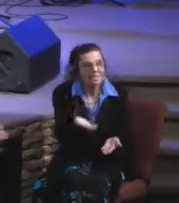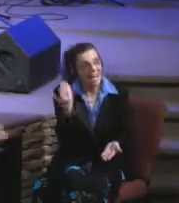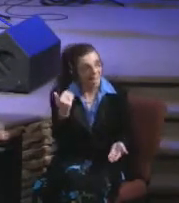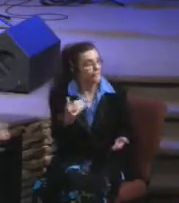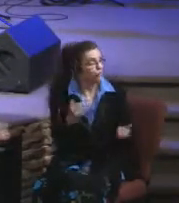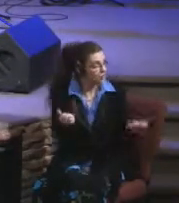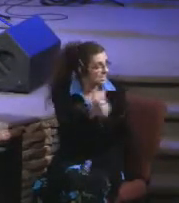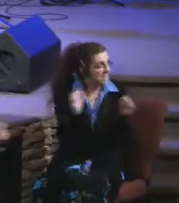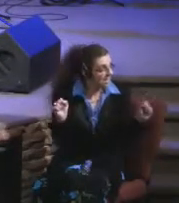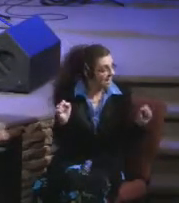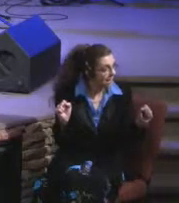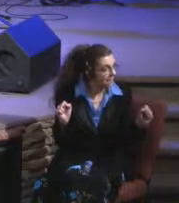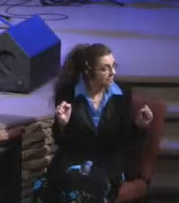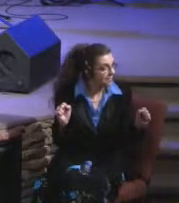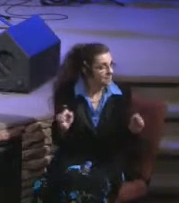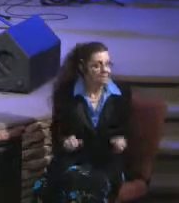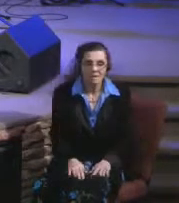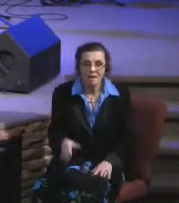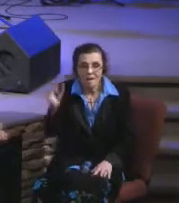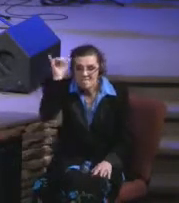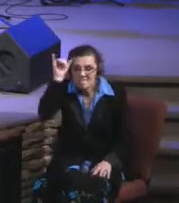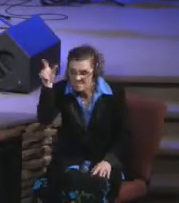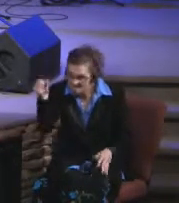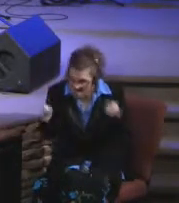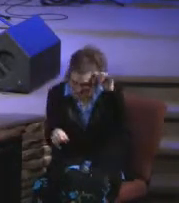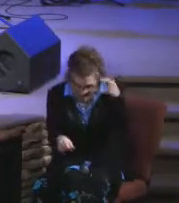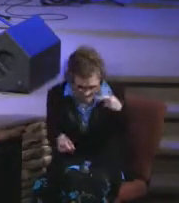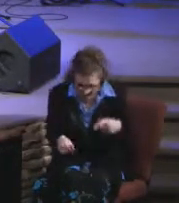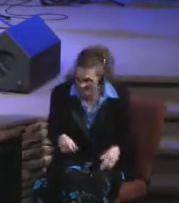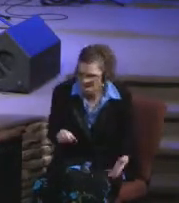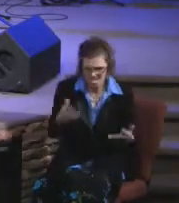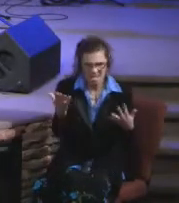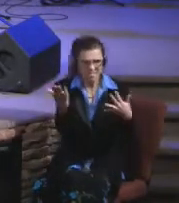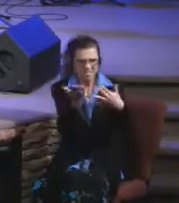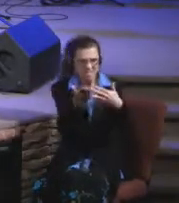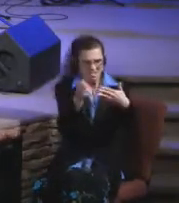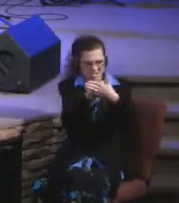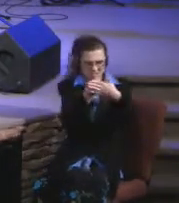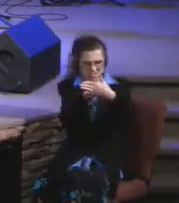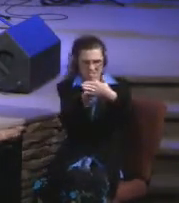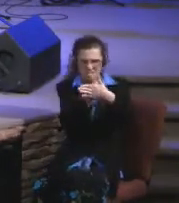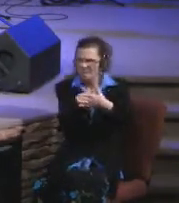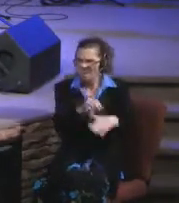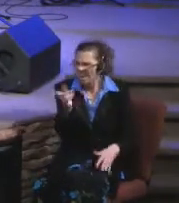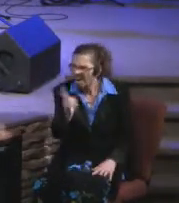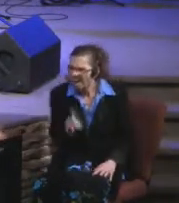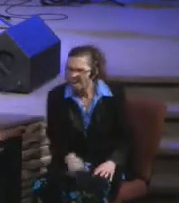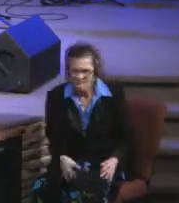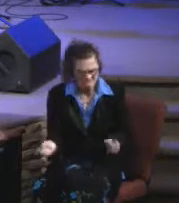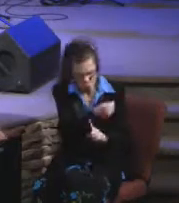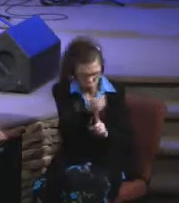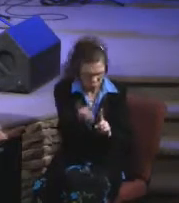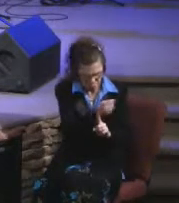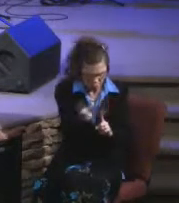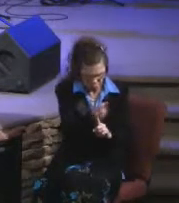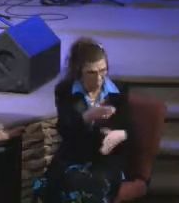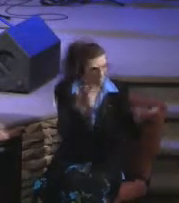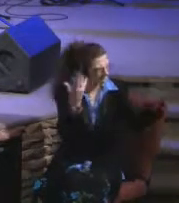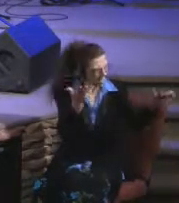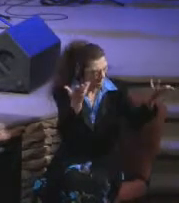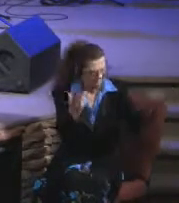saved. Listen, the devil doesn't have to hinder and those folk are already, they've beaten themselves up bad enough.